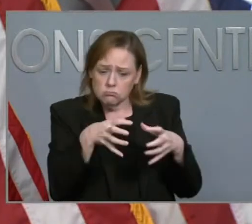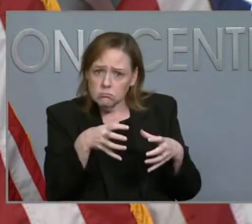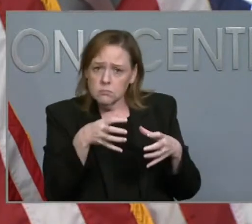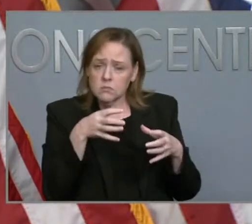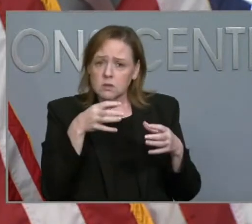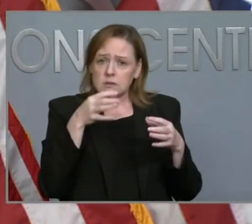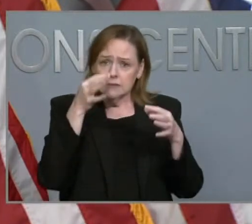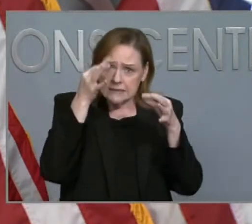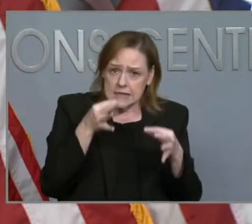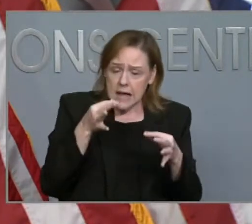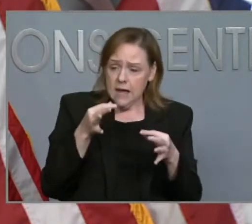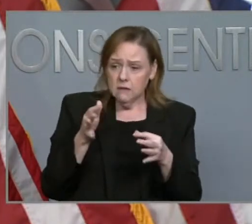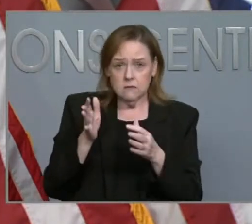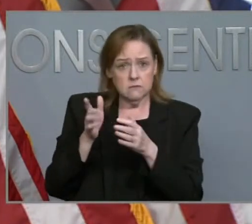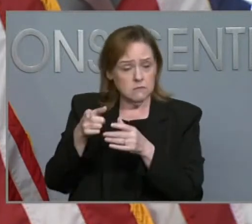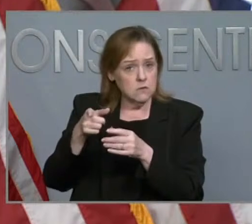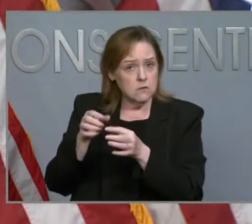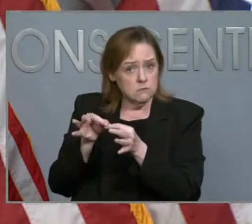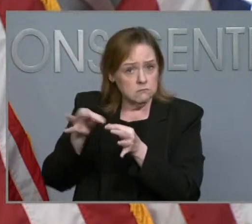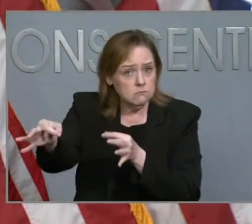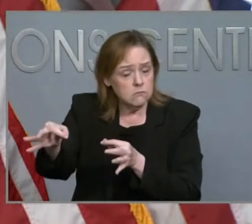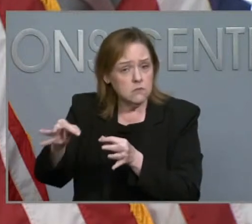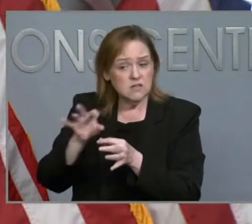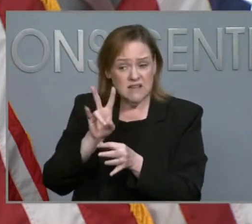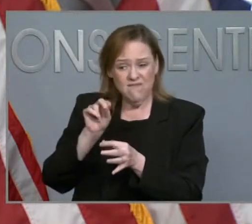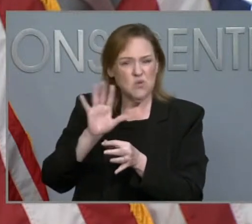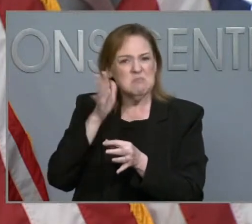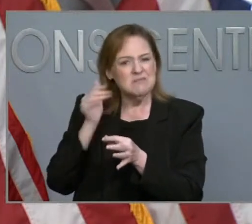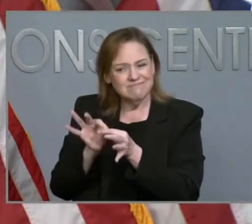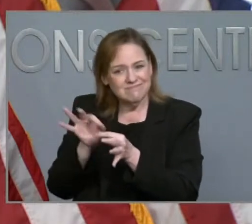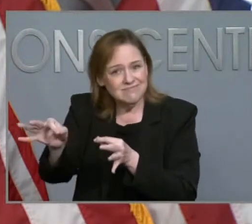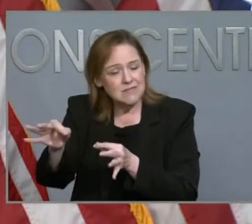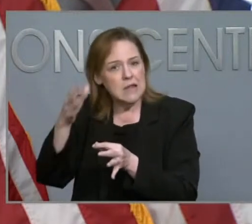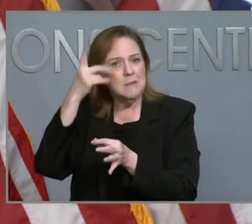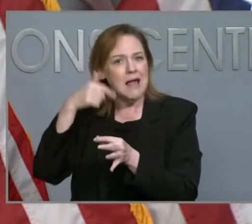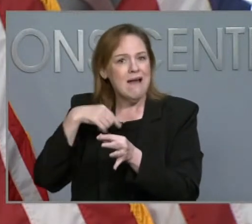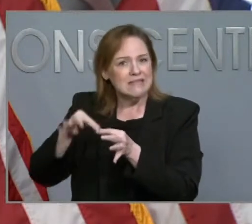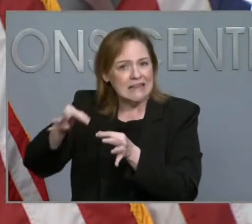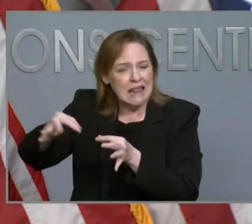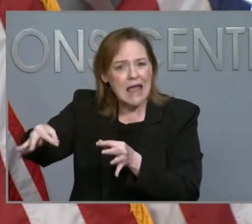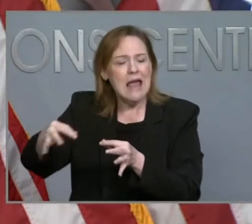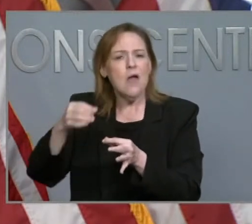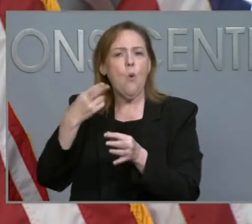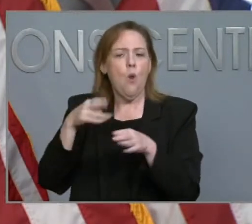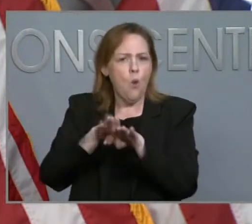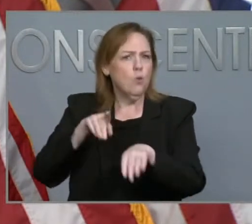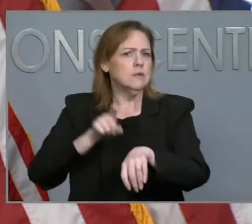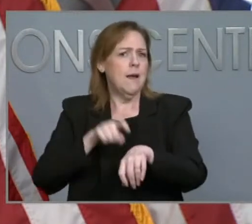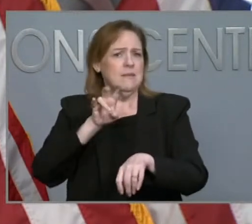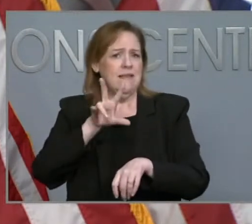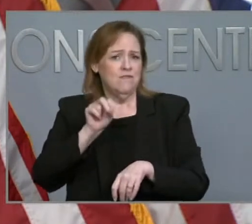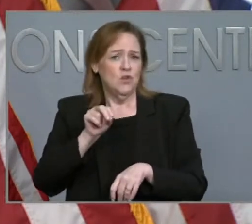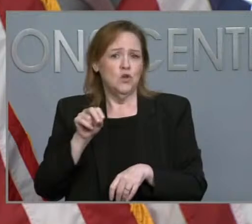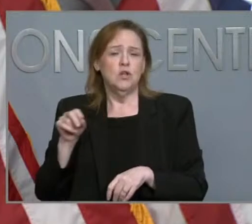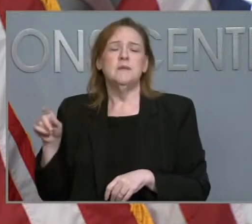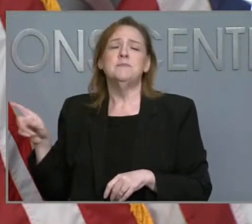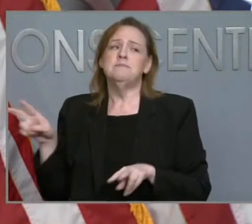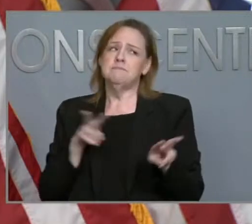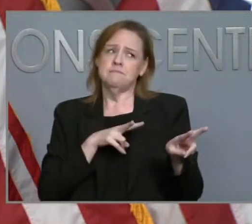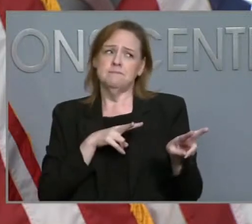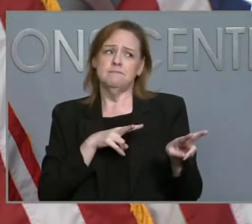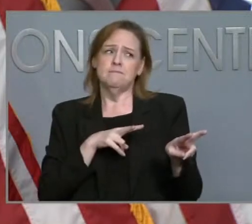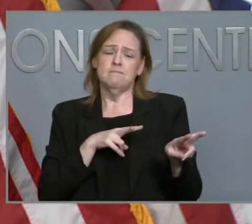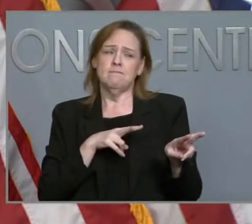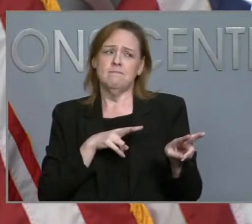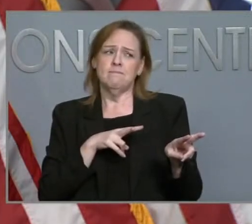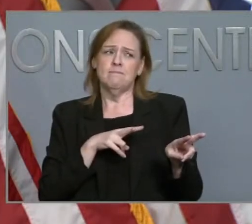a precinct open later or close it when it's, designed to? Now, if you jinxed us, I'm calling you at